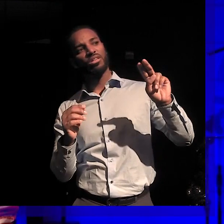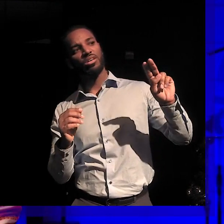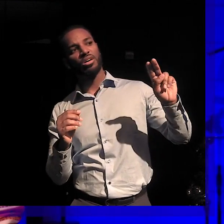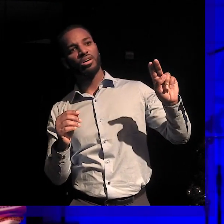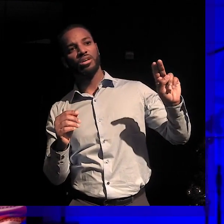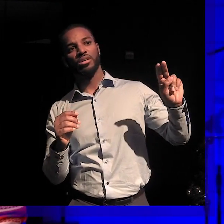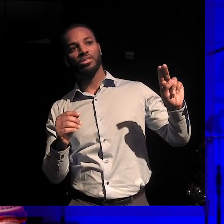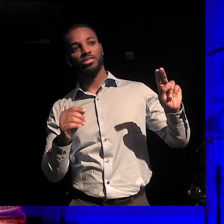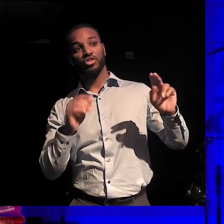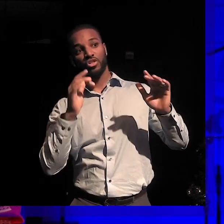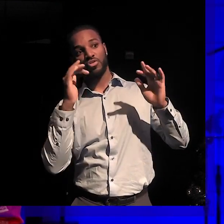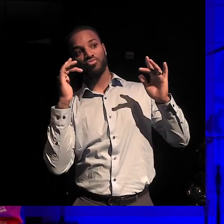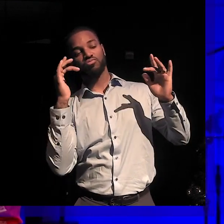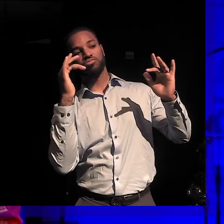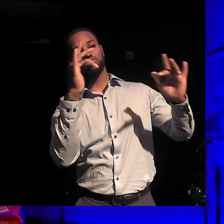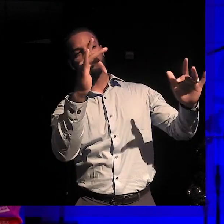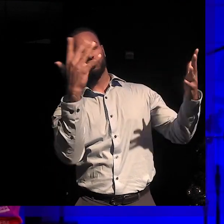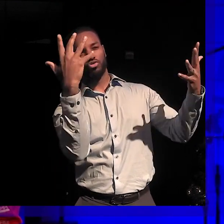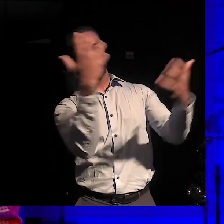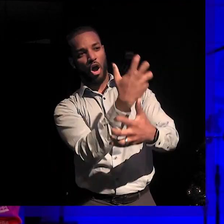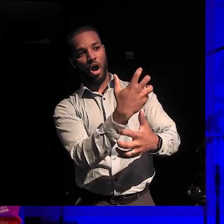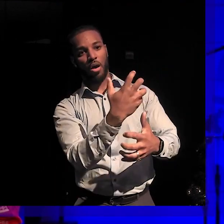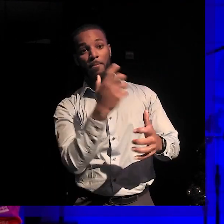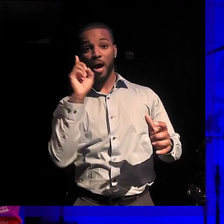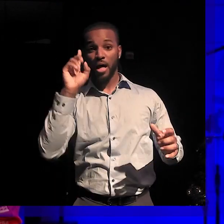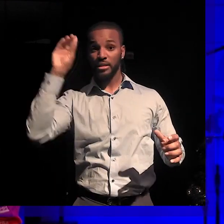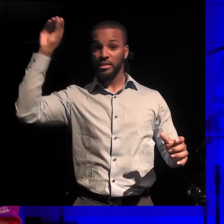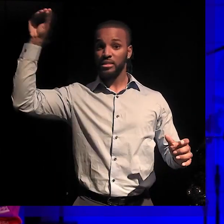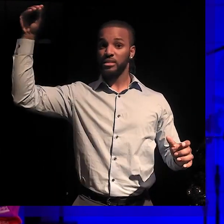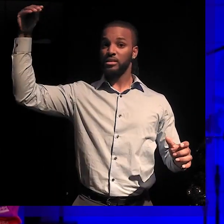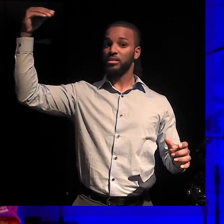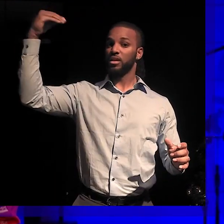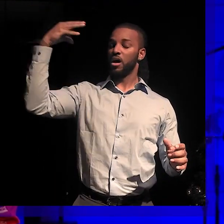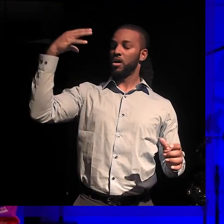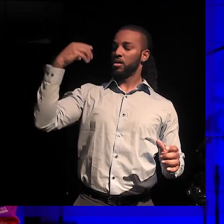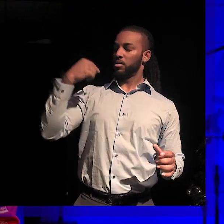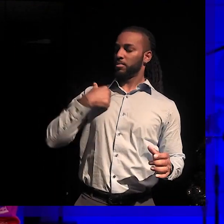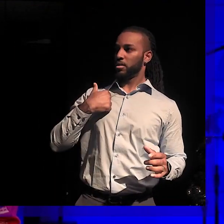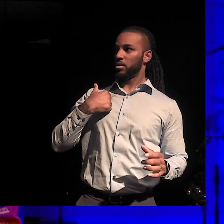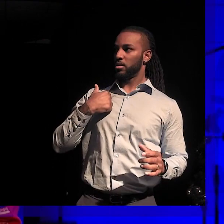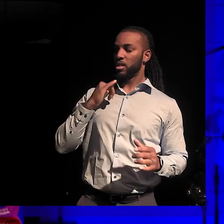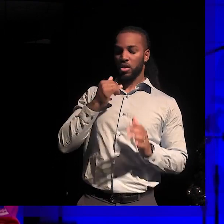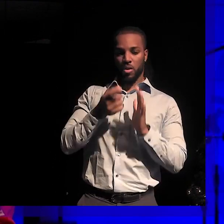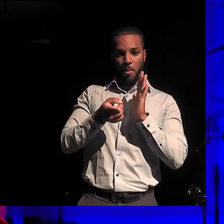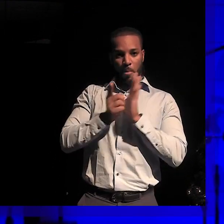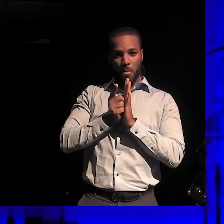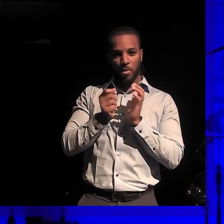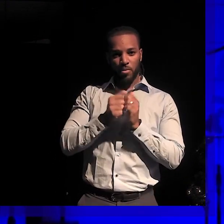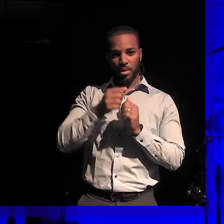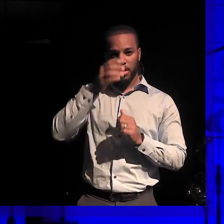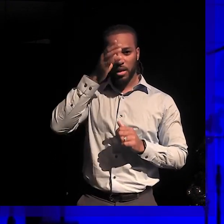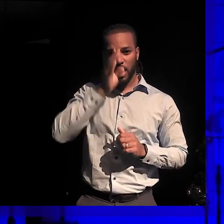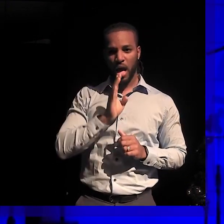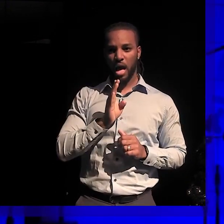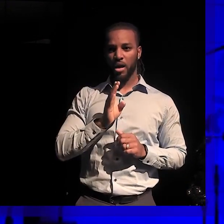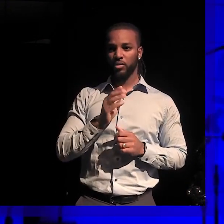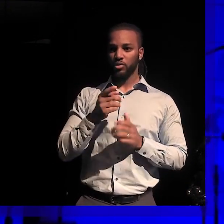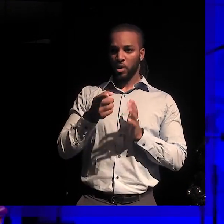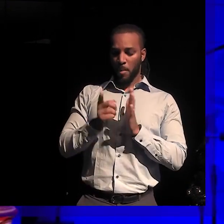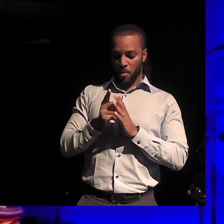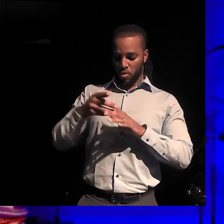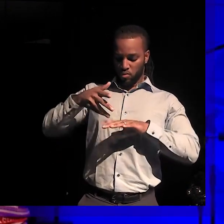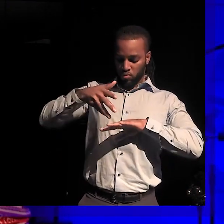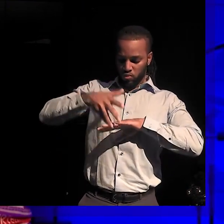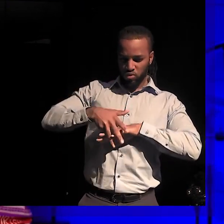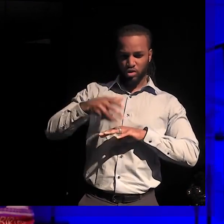was in no one else's eyes but mine. I had a moment with God. It was an existential moment rooted in